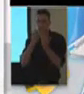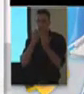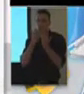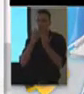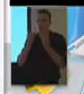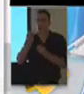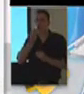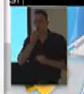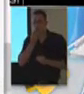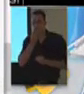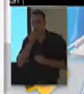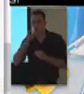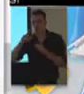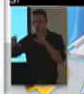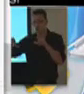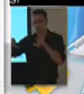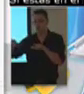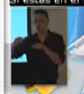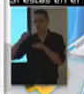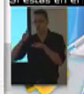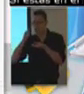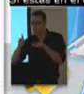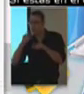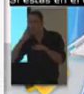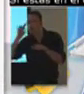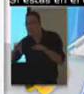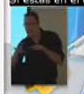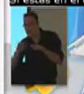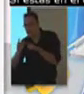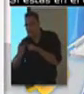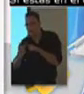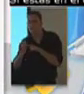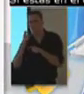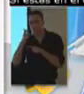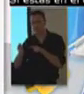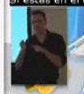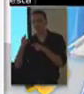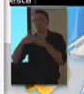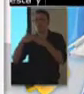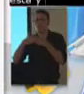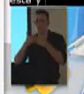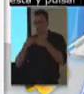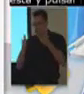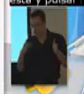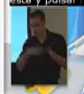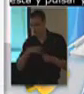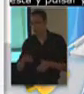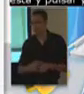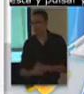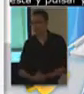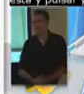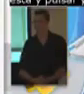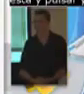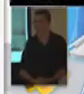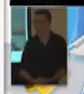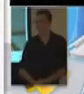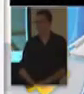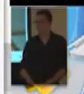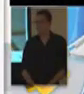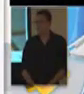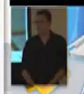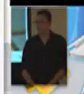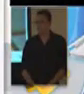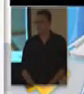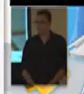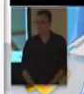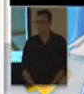if you have it, maybe if you're in the dining room, you can use a button to see who wants to come in, and you could open the door from there as well,